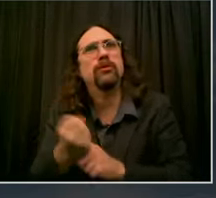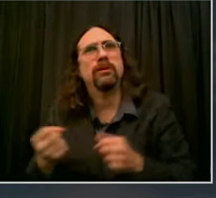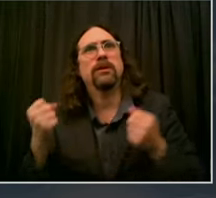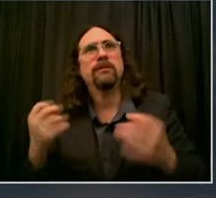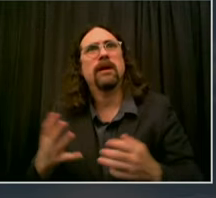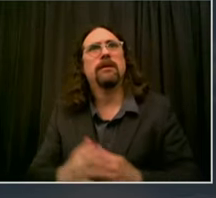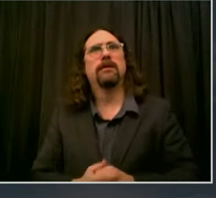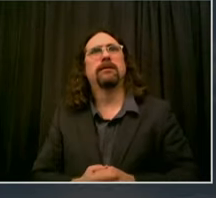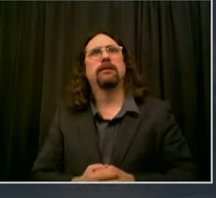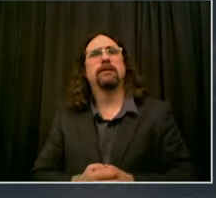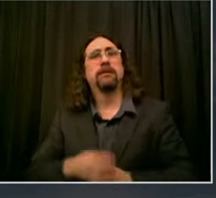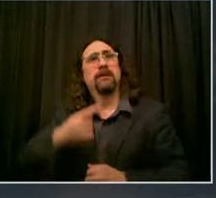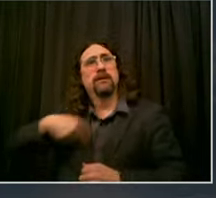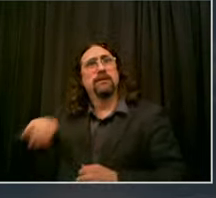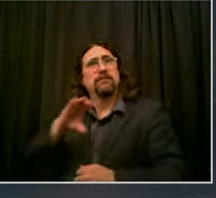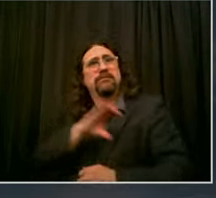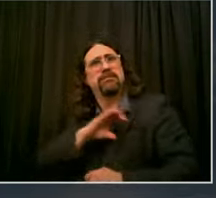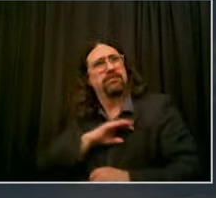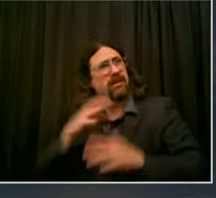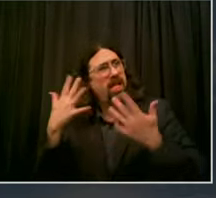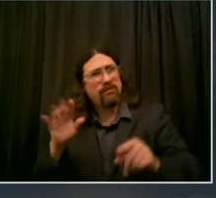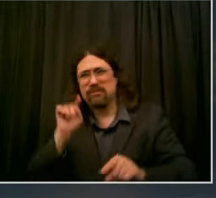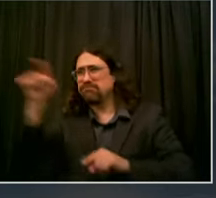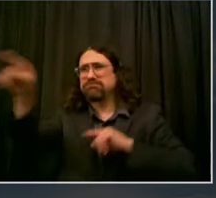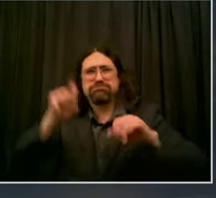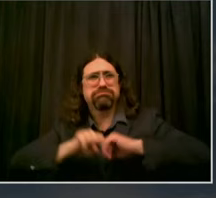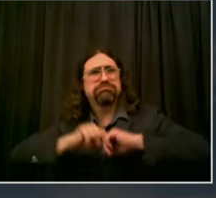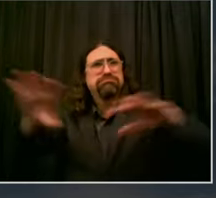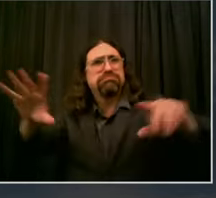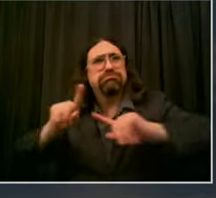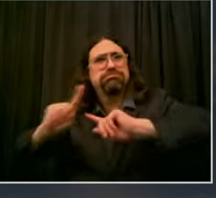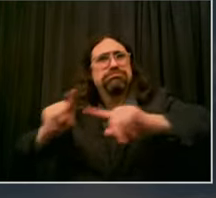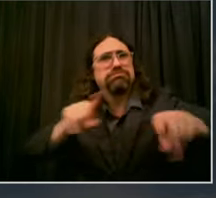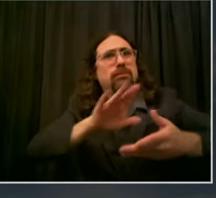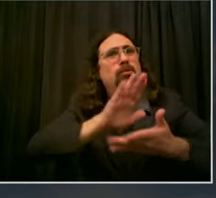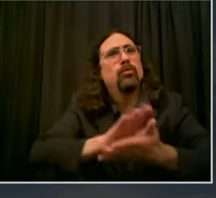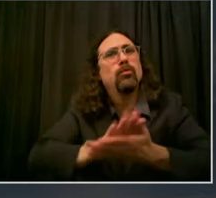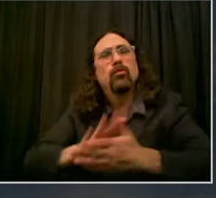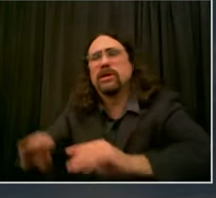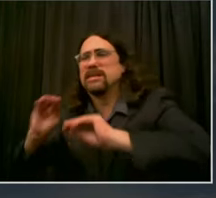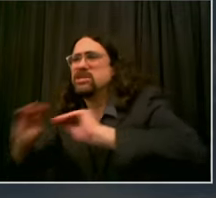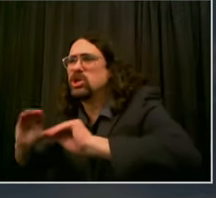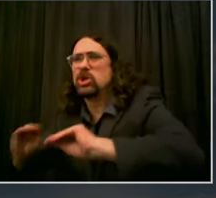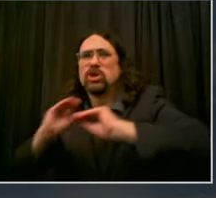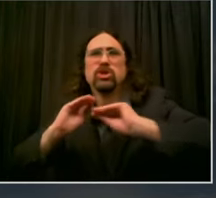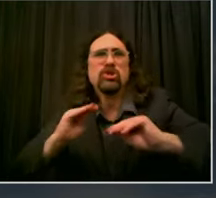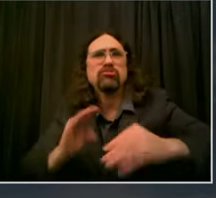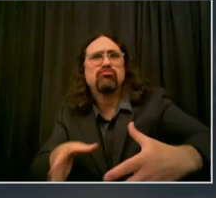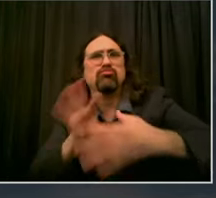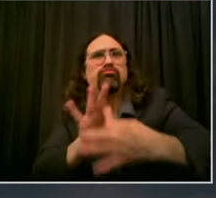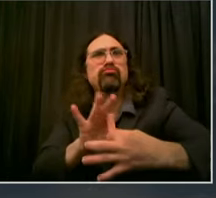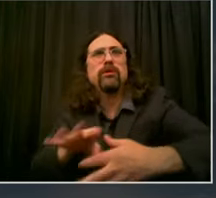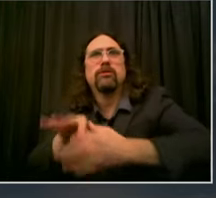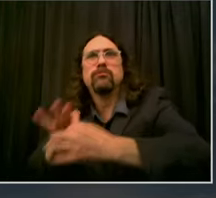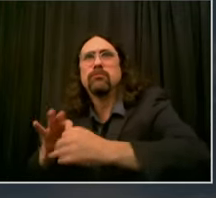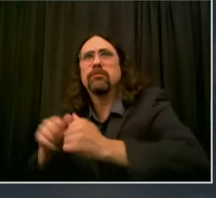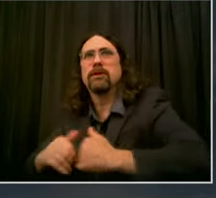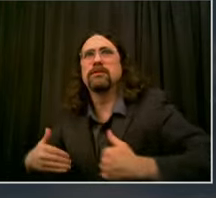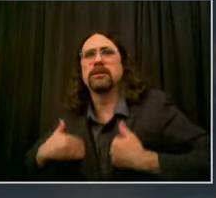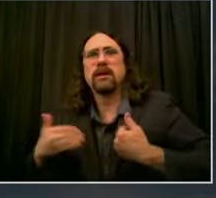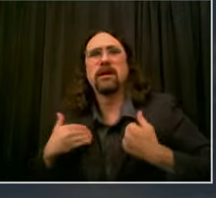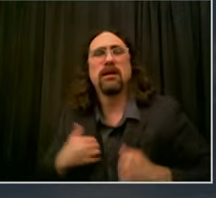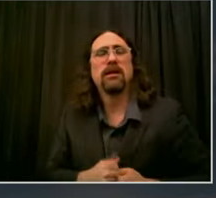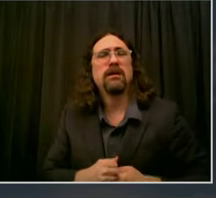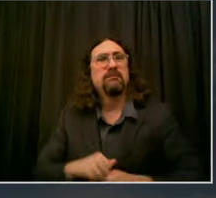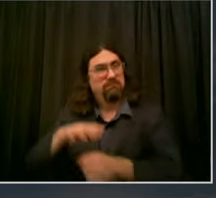other things that is solved solely by the police, but we think we can really take the lead on this. Chauncey Parker,